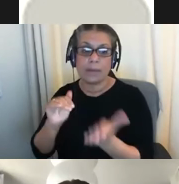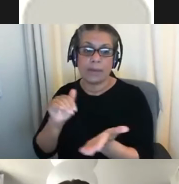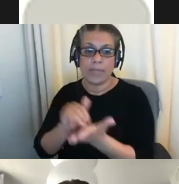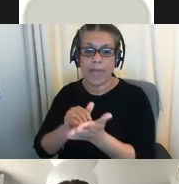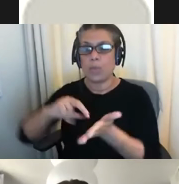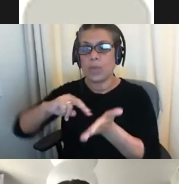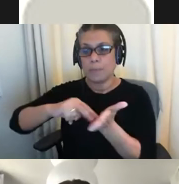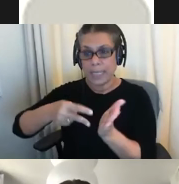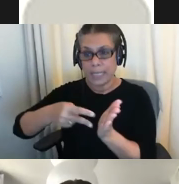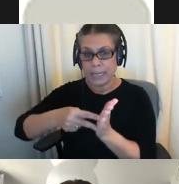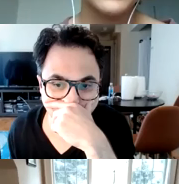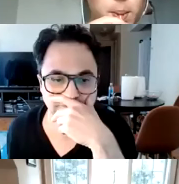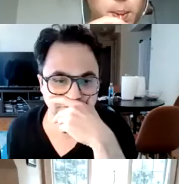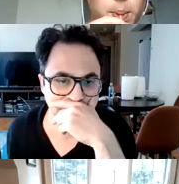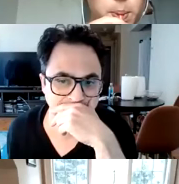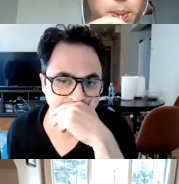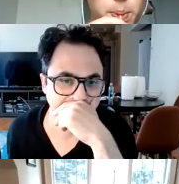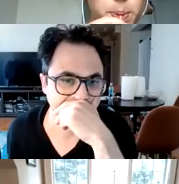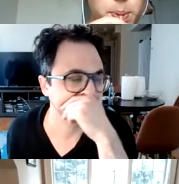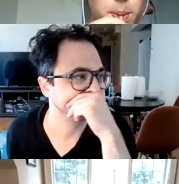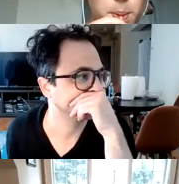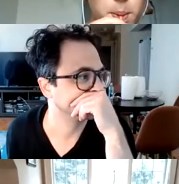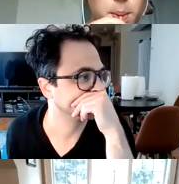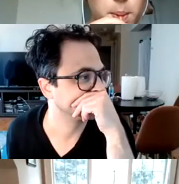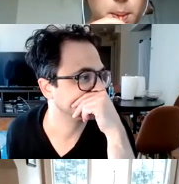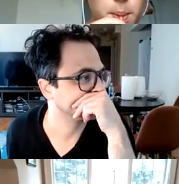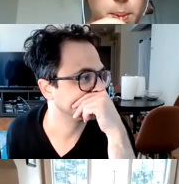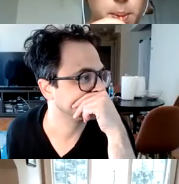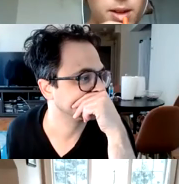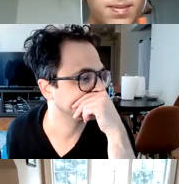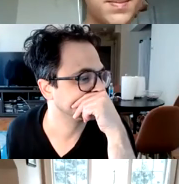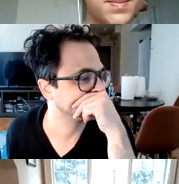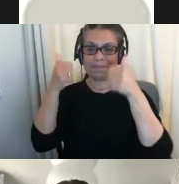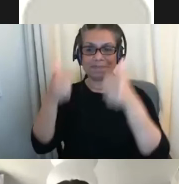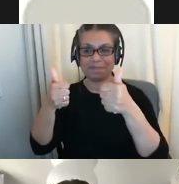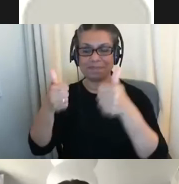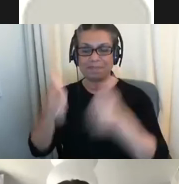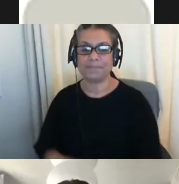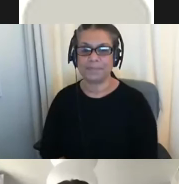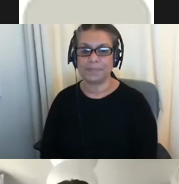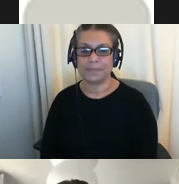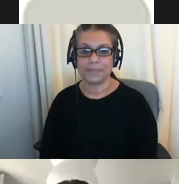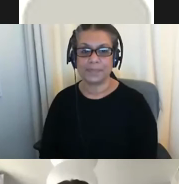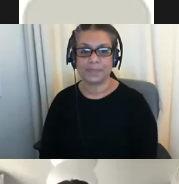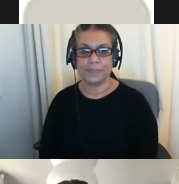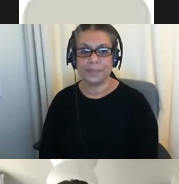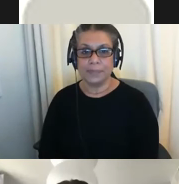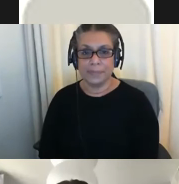goal setting or goal achievement might fall under the accomplishments category.